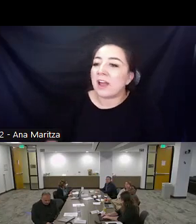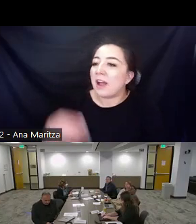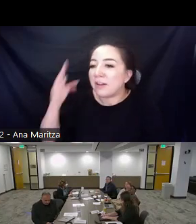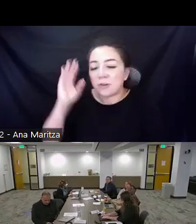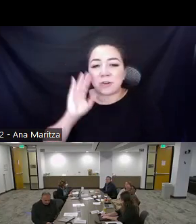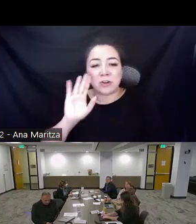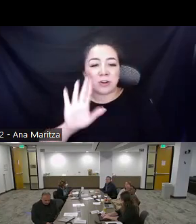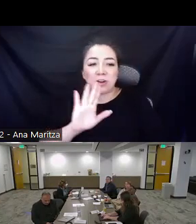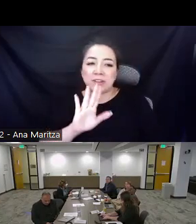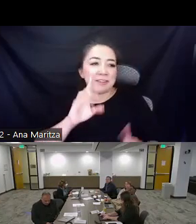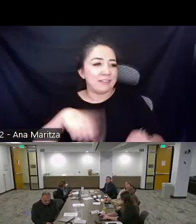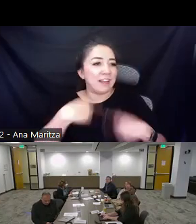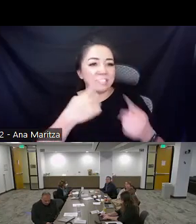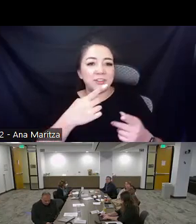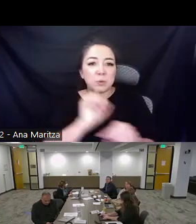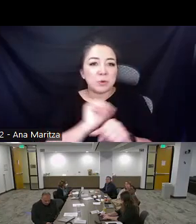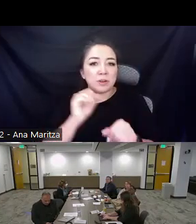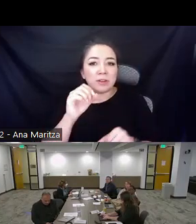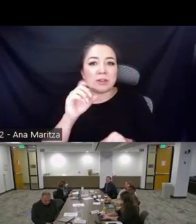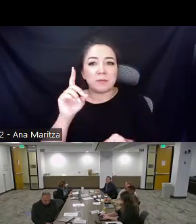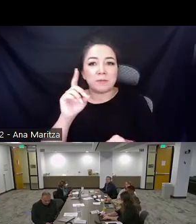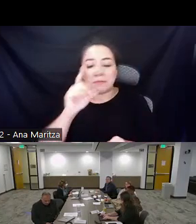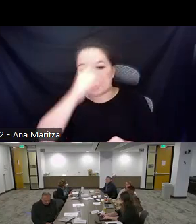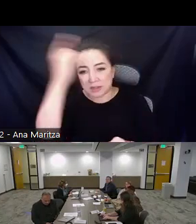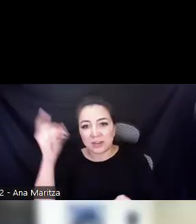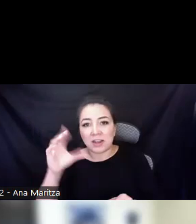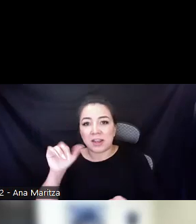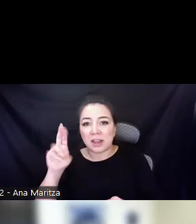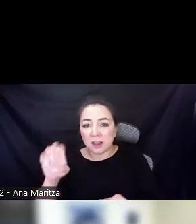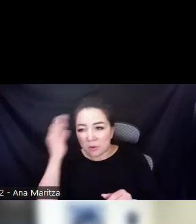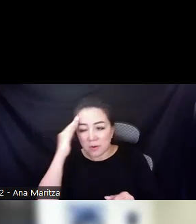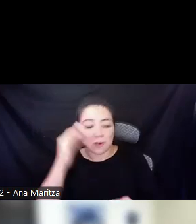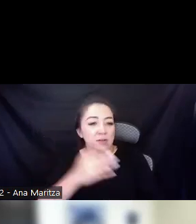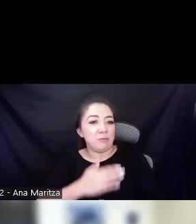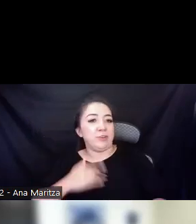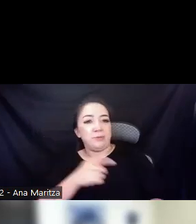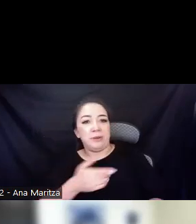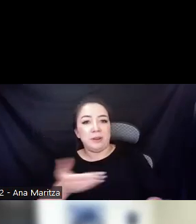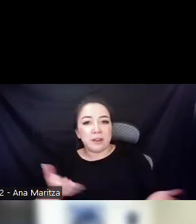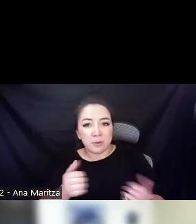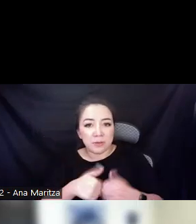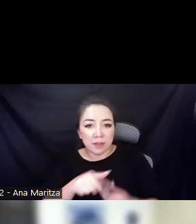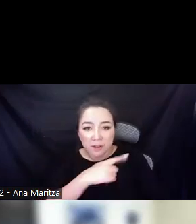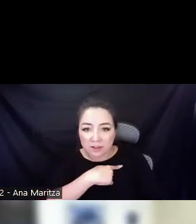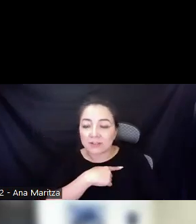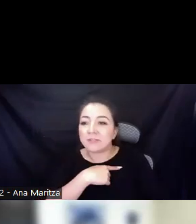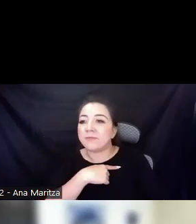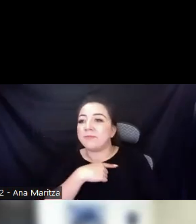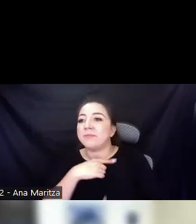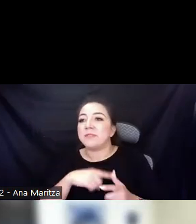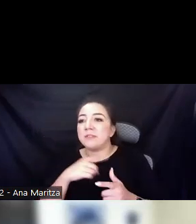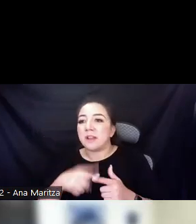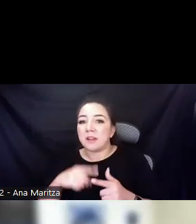last year working on the Dementia Care Aware. So I so appreciate you being here with us. And then it will be followed